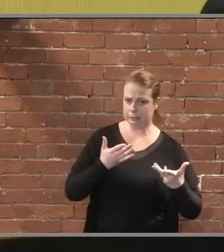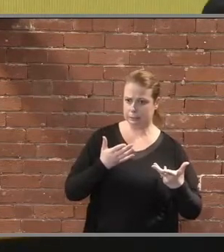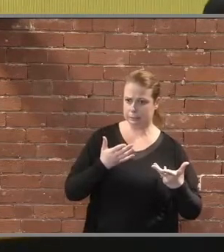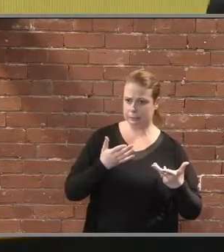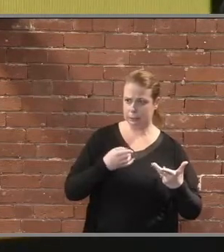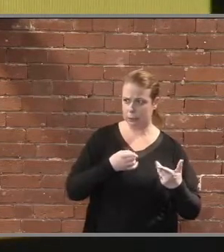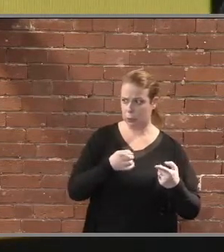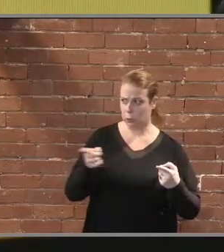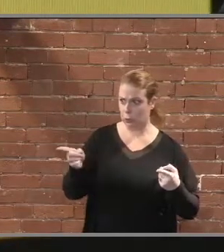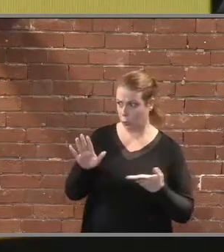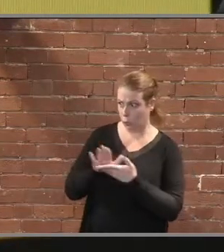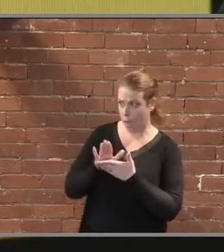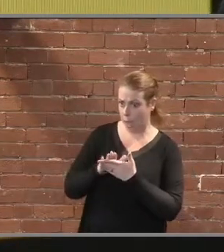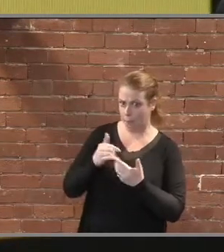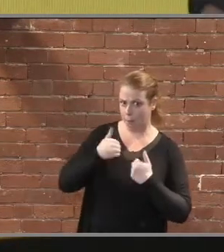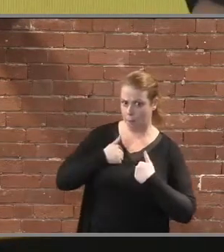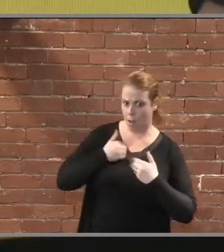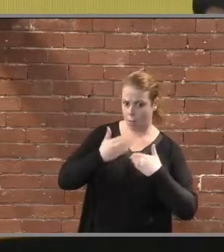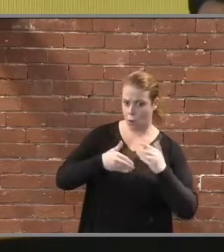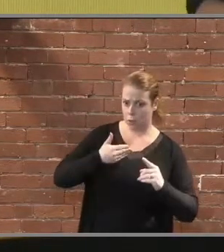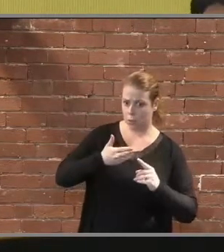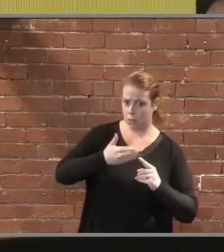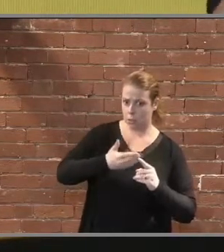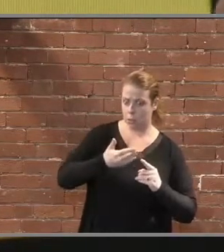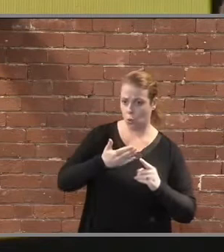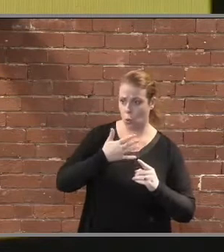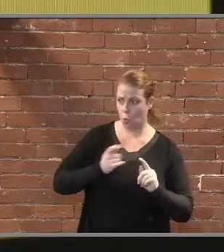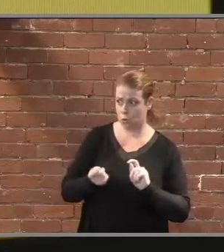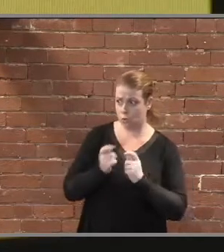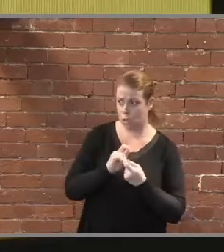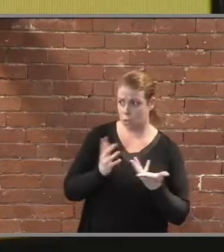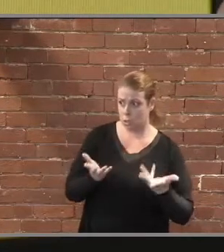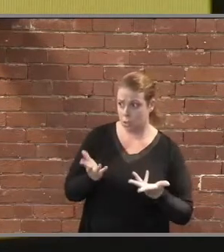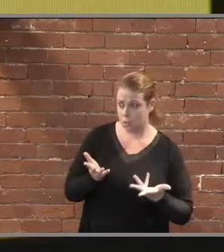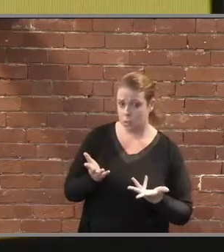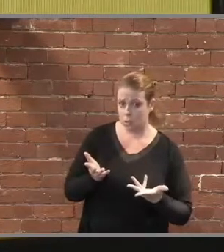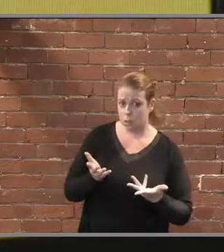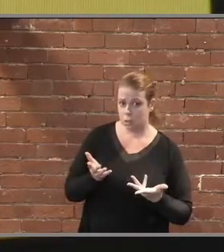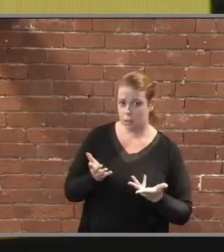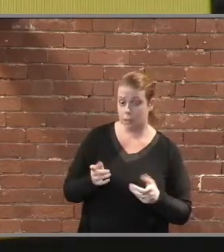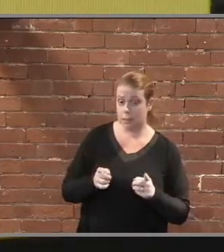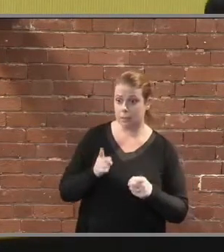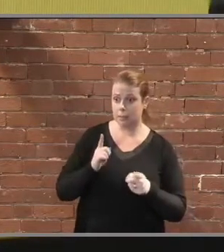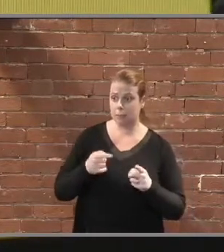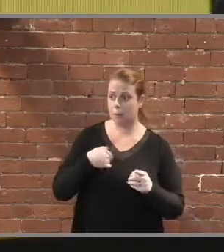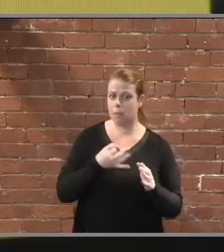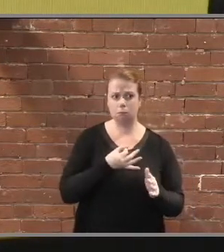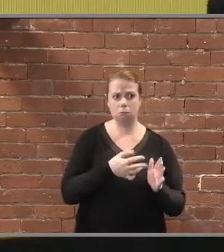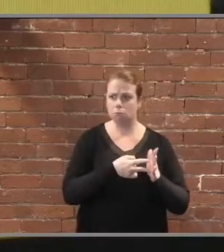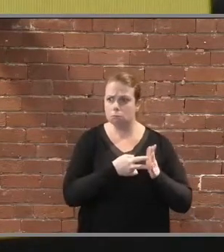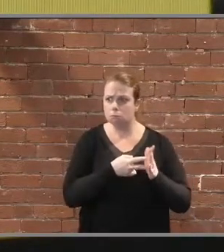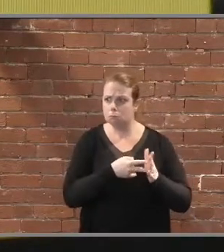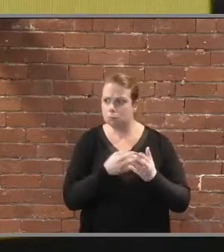everyone was like happy with where things were at, or if they wanted changes to be made. And I think there were often times when I was waiting